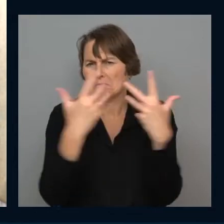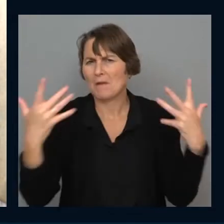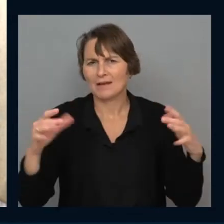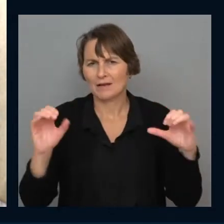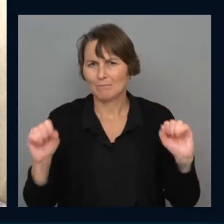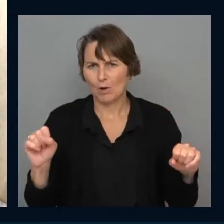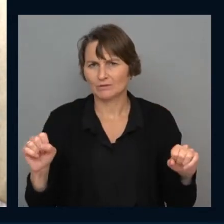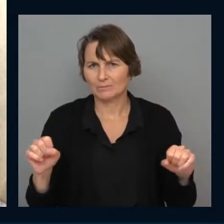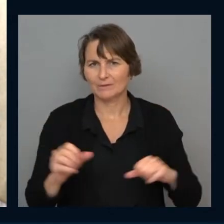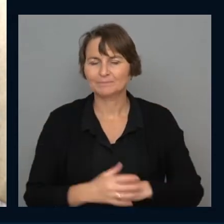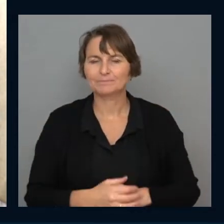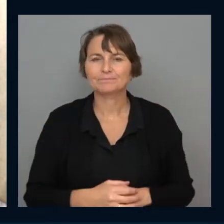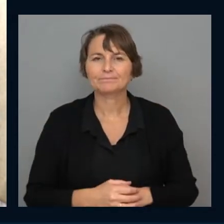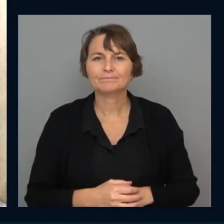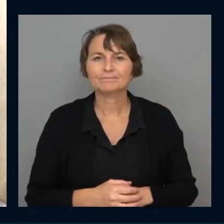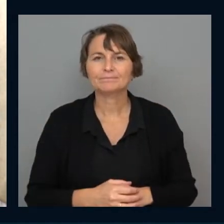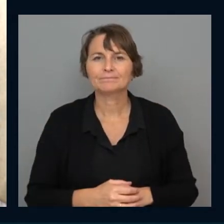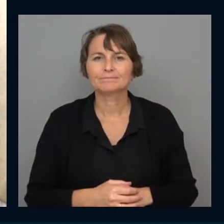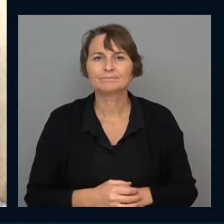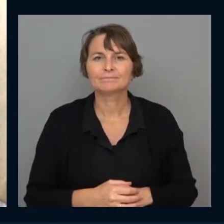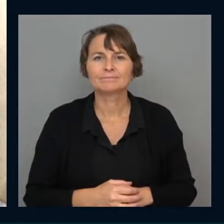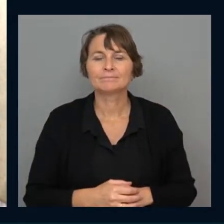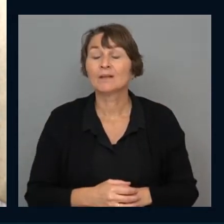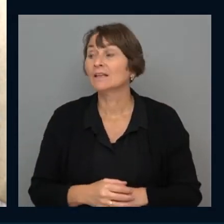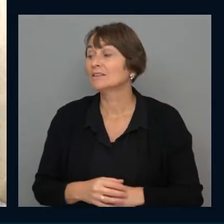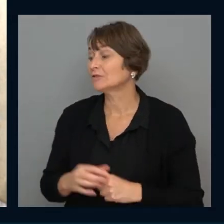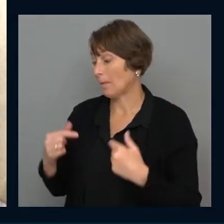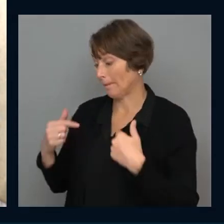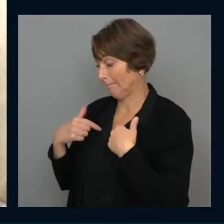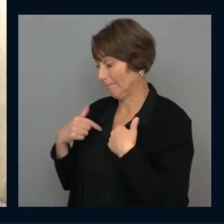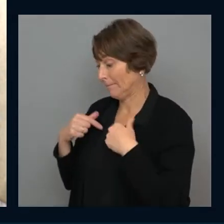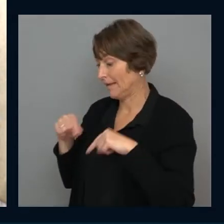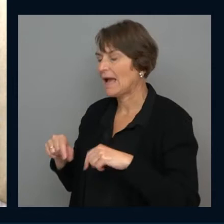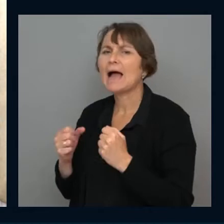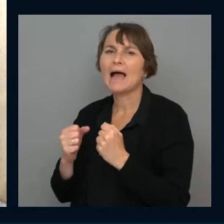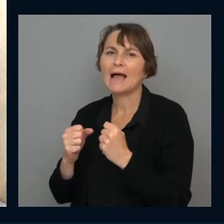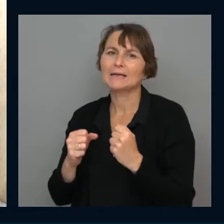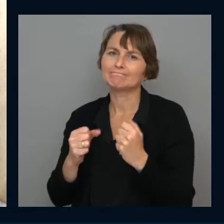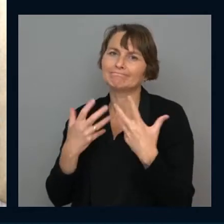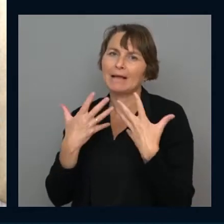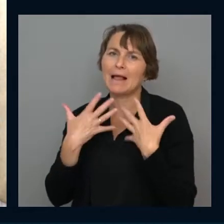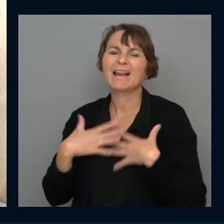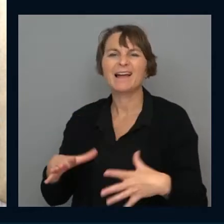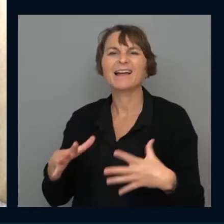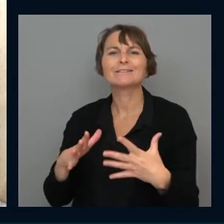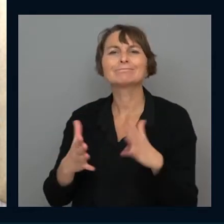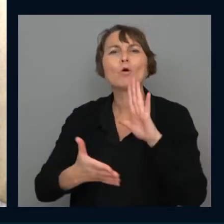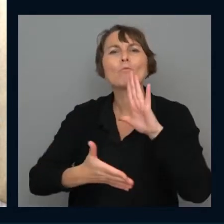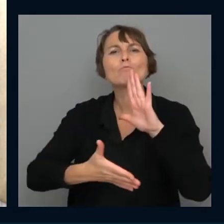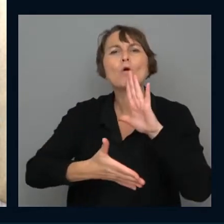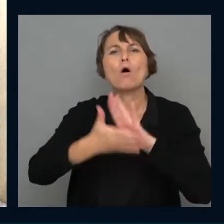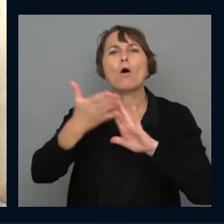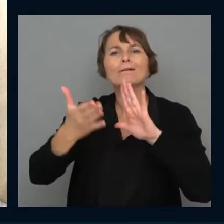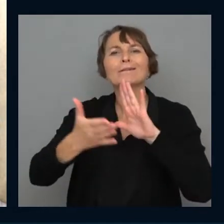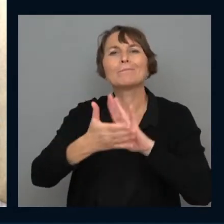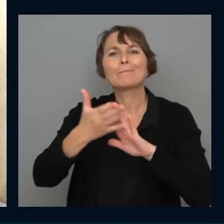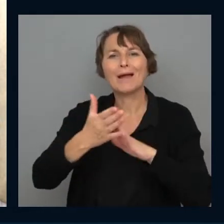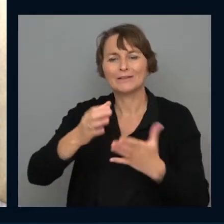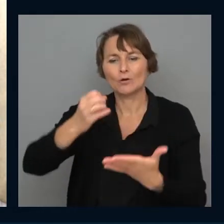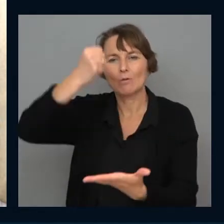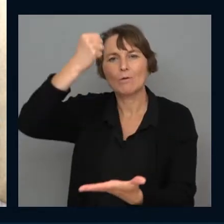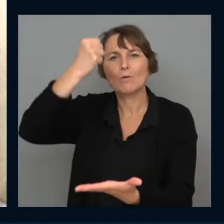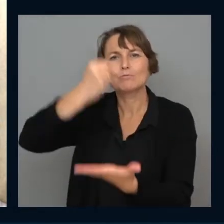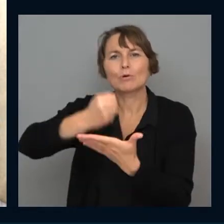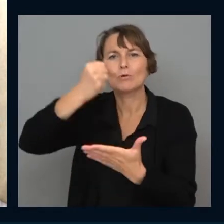of Azure DevOps and pipelines specifically is the automated approval gates. Because, you know, everyone knows about our manual